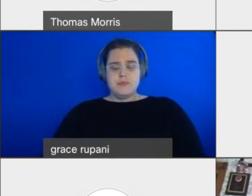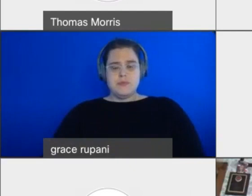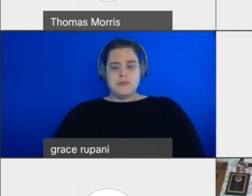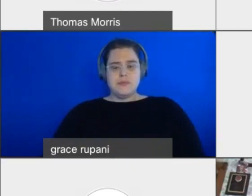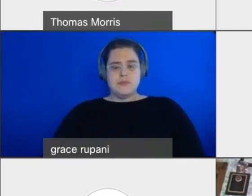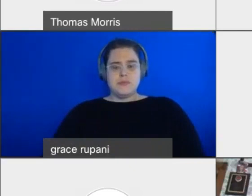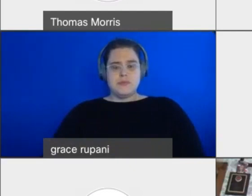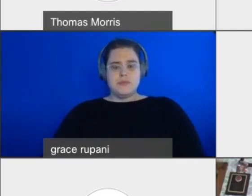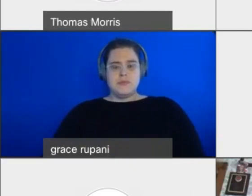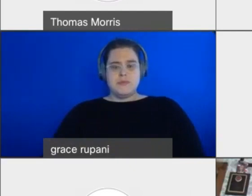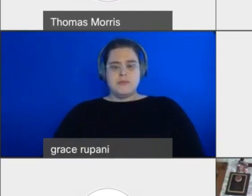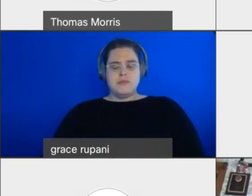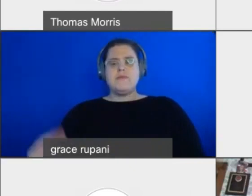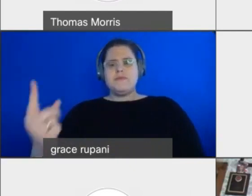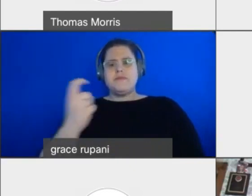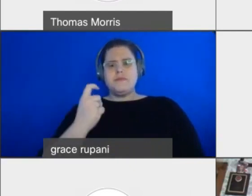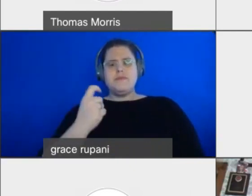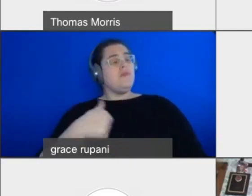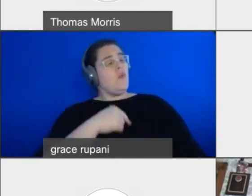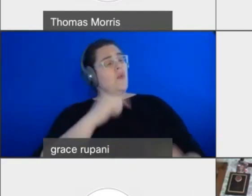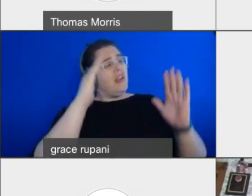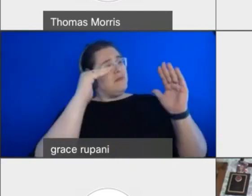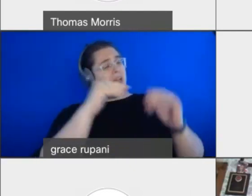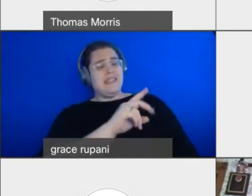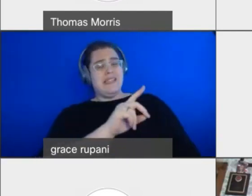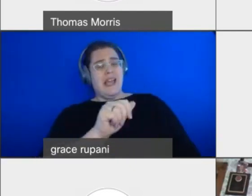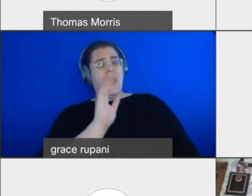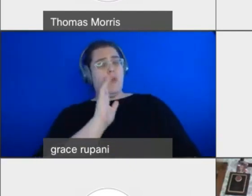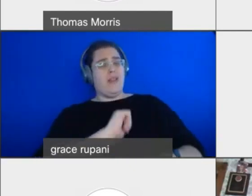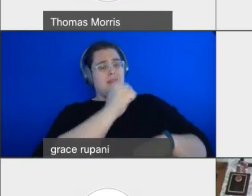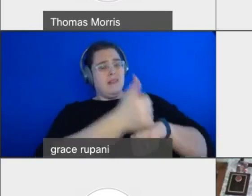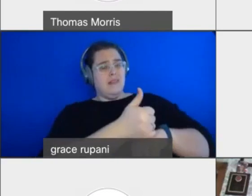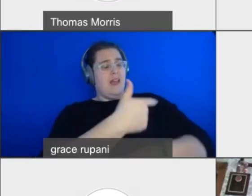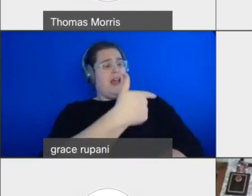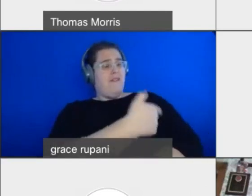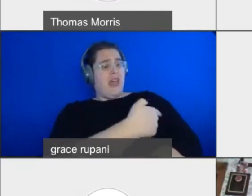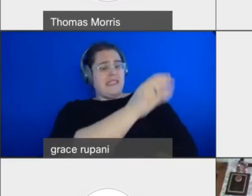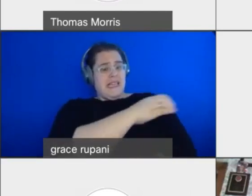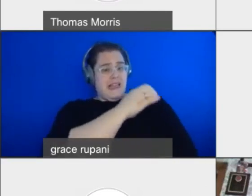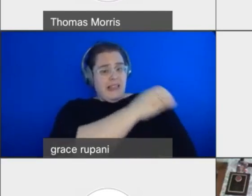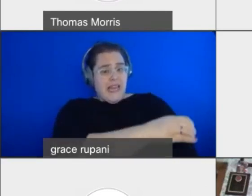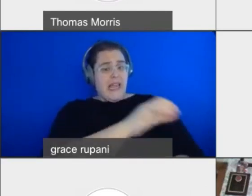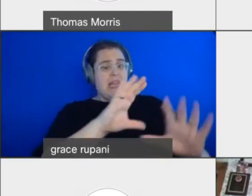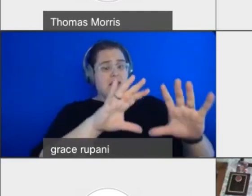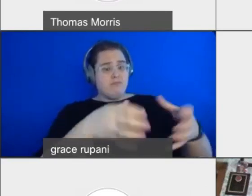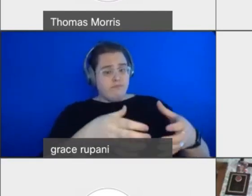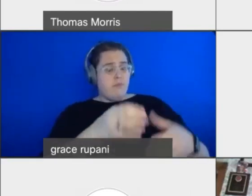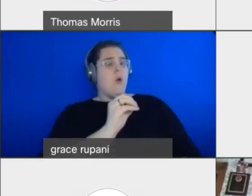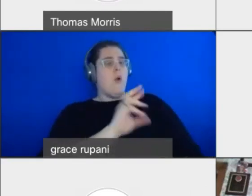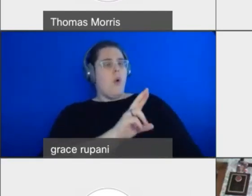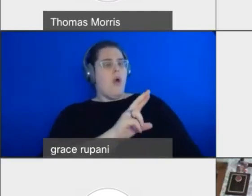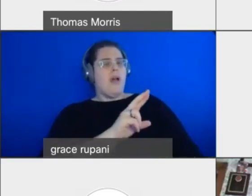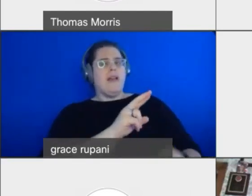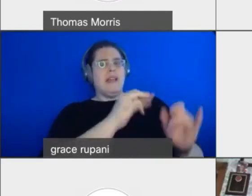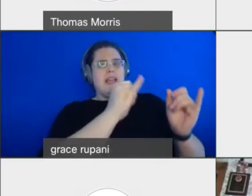Do we anticipate DDA will arrange vaccine clinics, or will individual providers do that for those they support? As I say, we've been working with